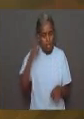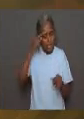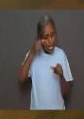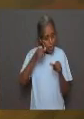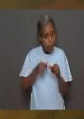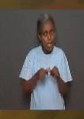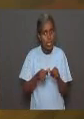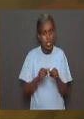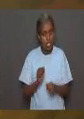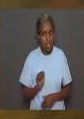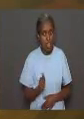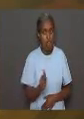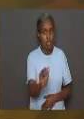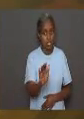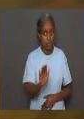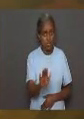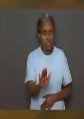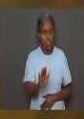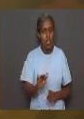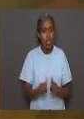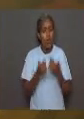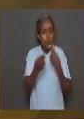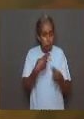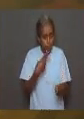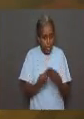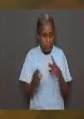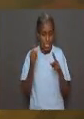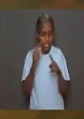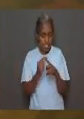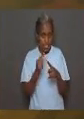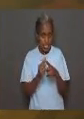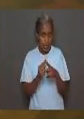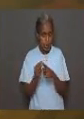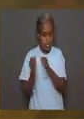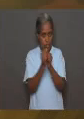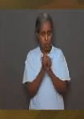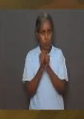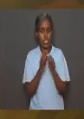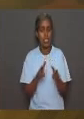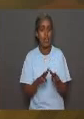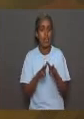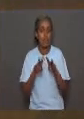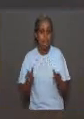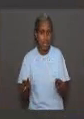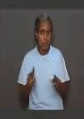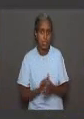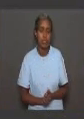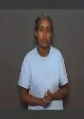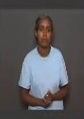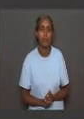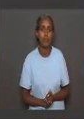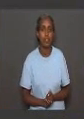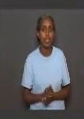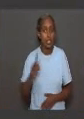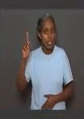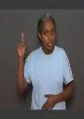reminding ourselves how to multiply terms with variables.